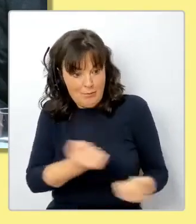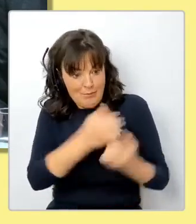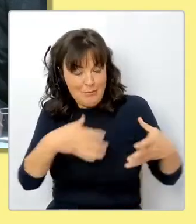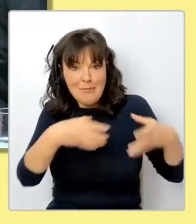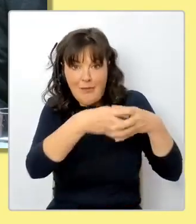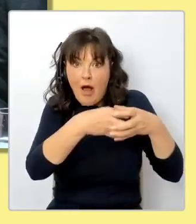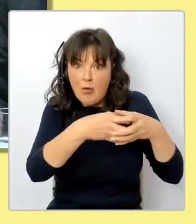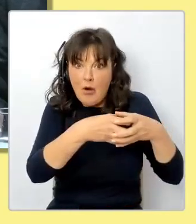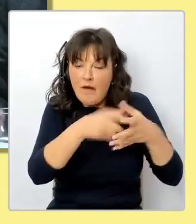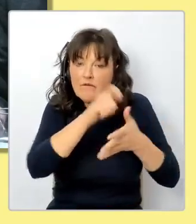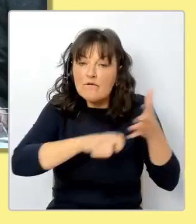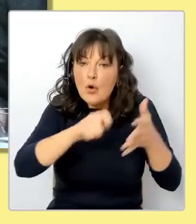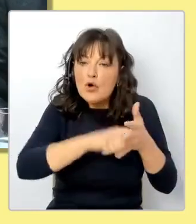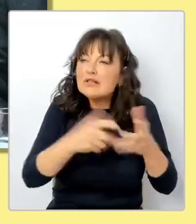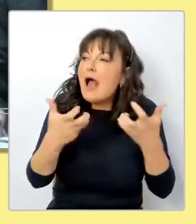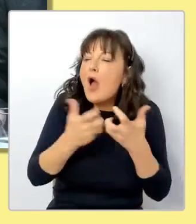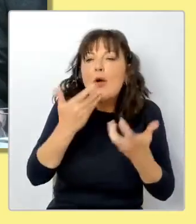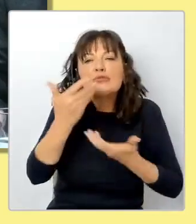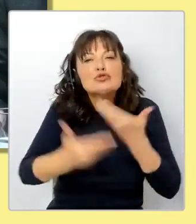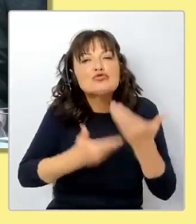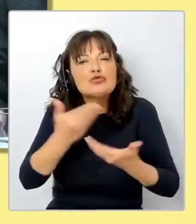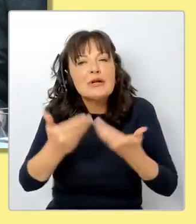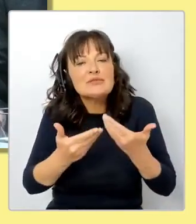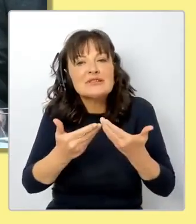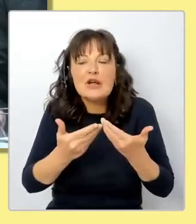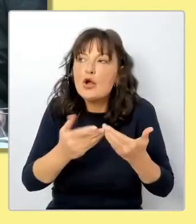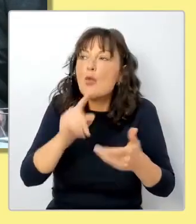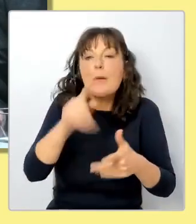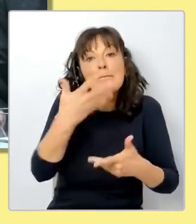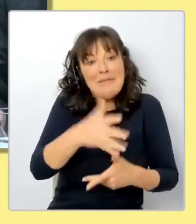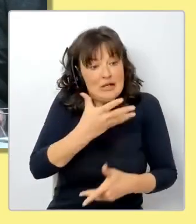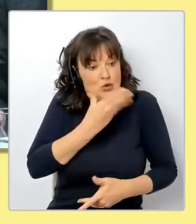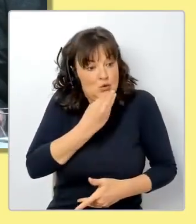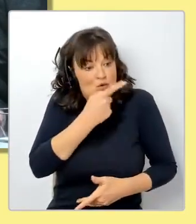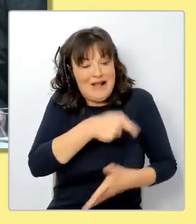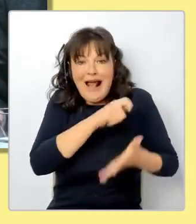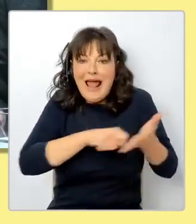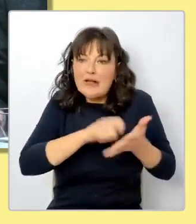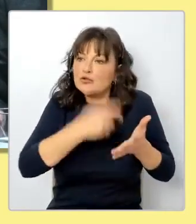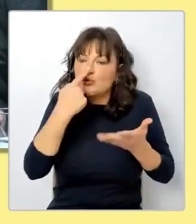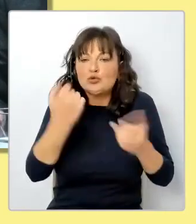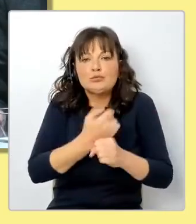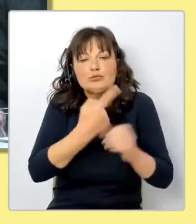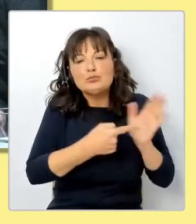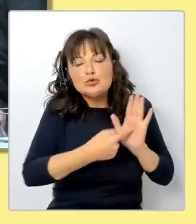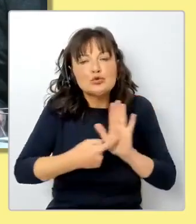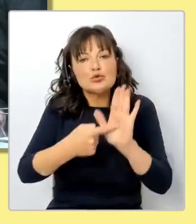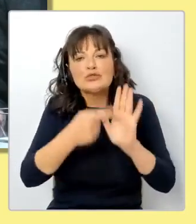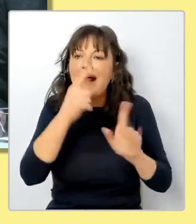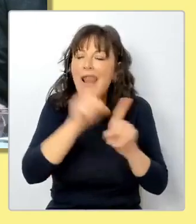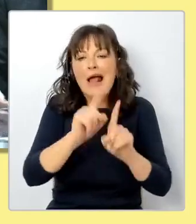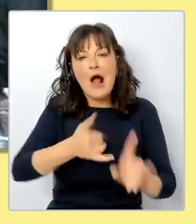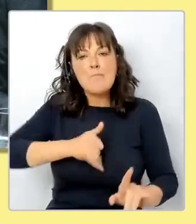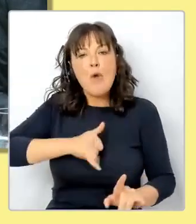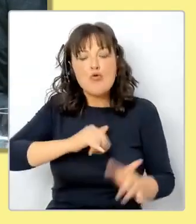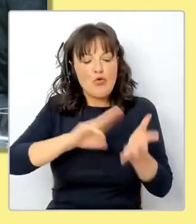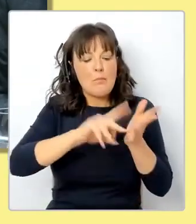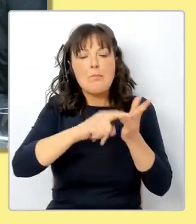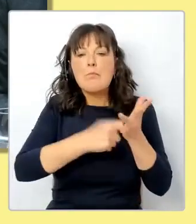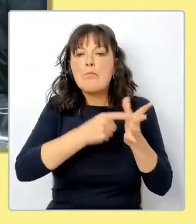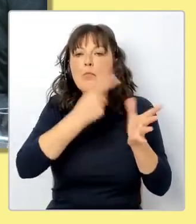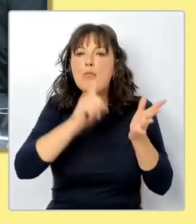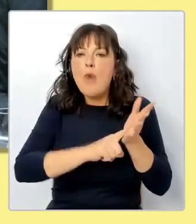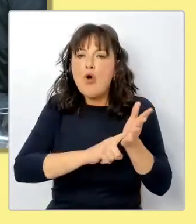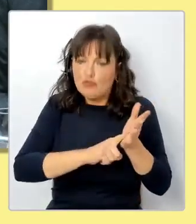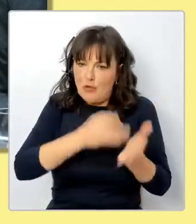and the way I'm describing this, what we've been getting to is we've been using that to produce what I'm calling a moral mandate. And that moral mandate, we've